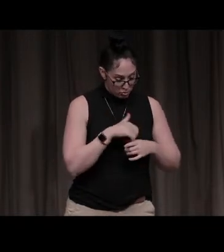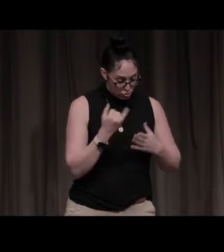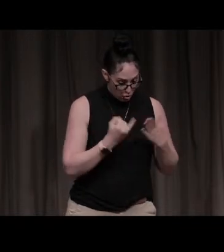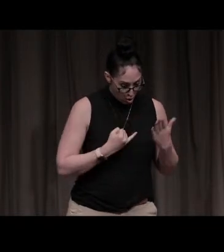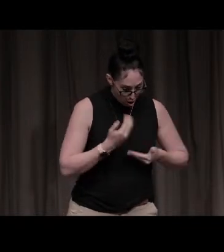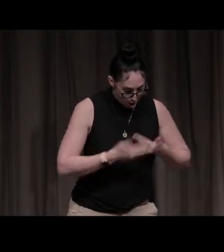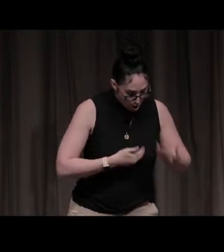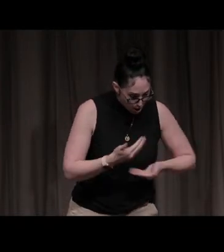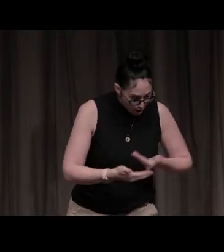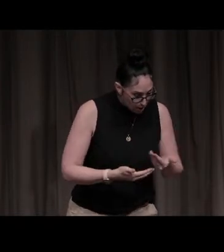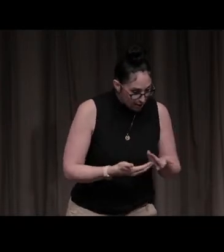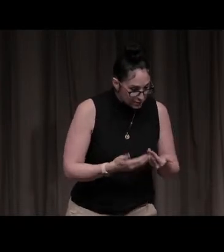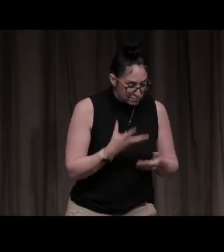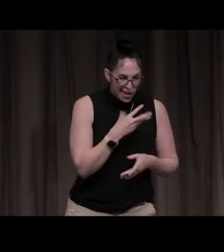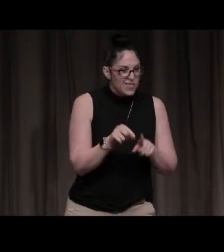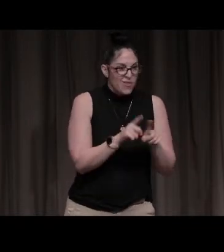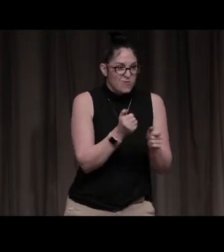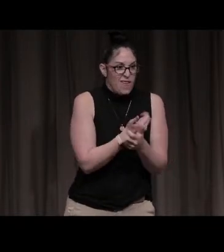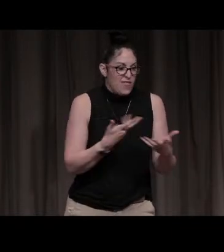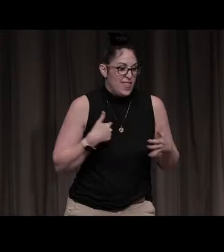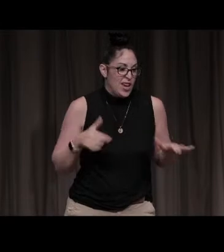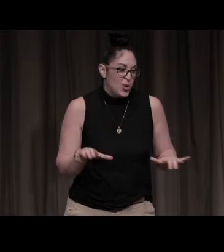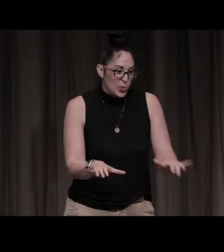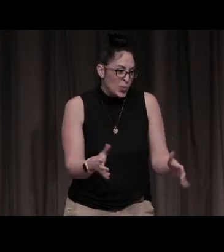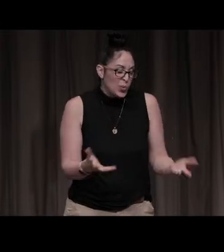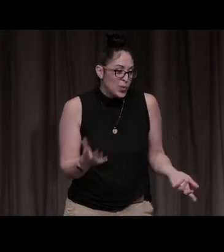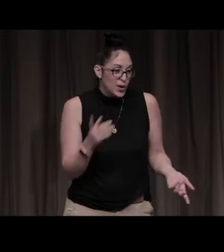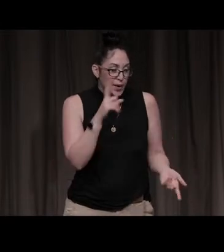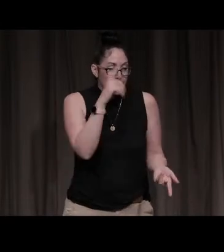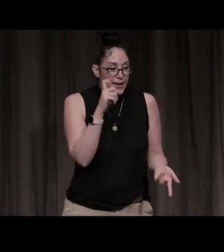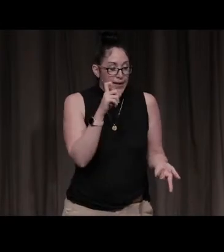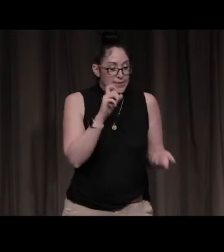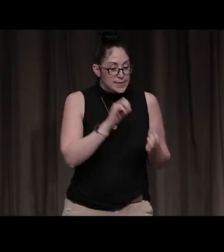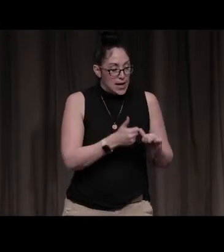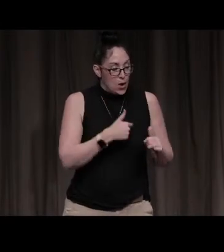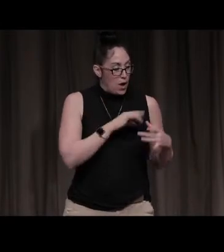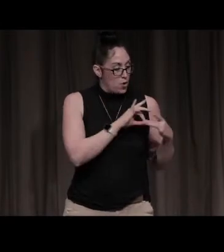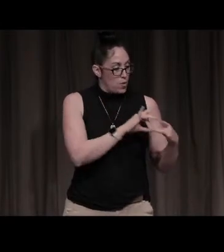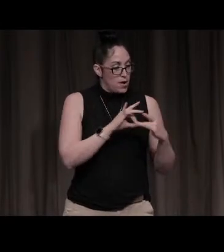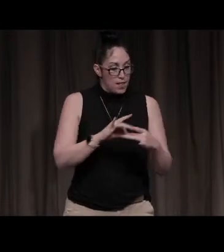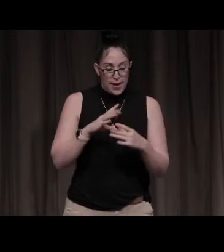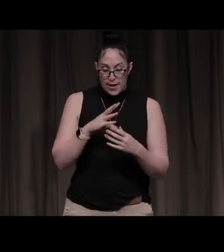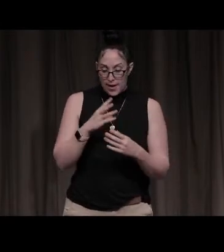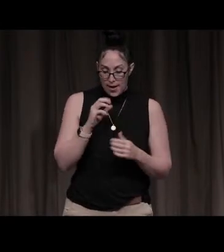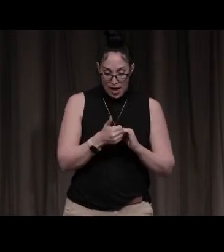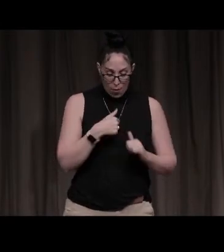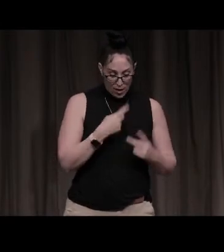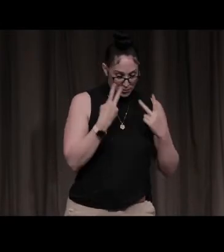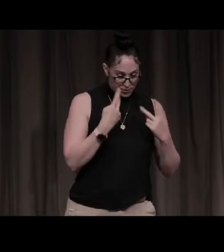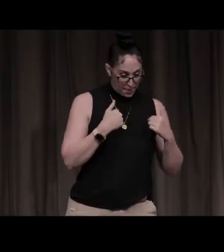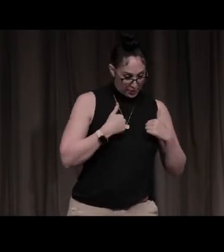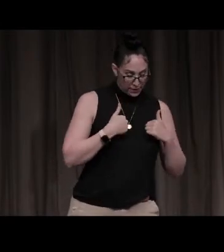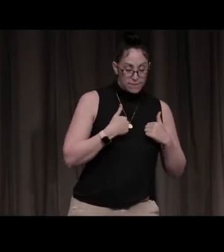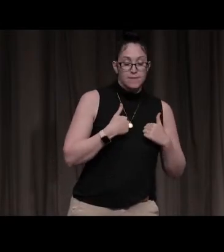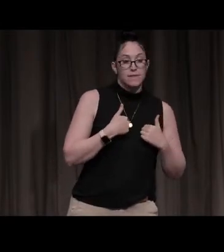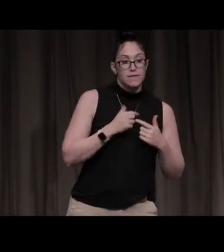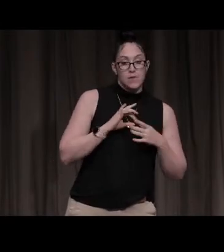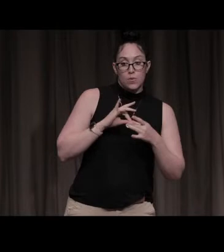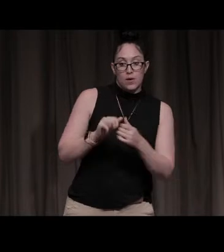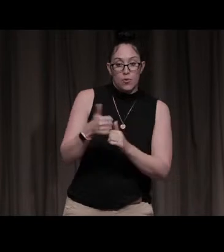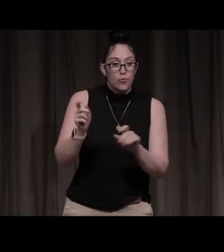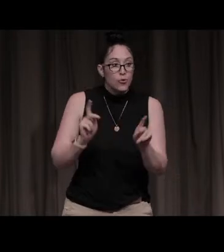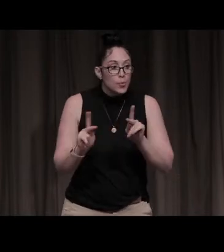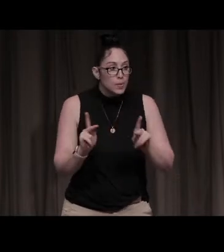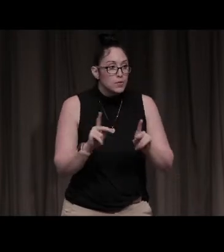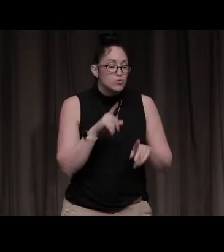kind of informs everything that I do because it's spiritually how I relate to other people and how I see myself relating to other people. So just sort of